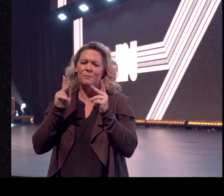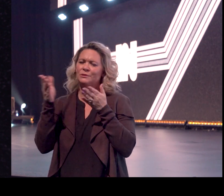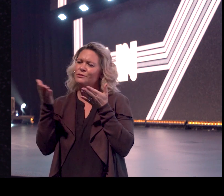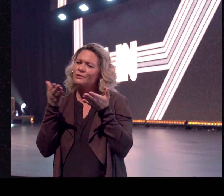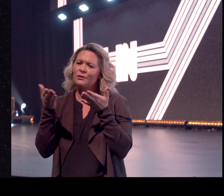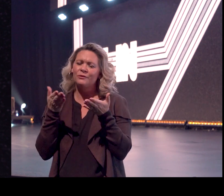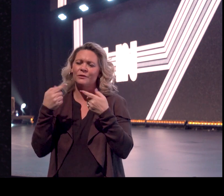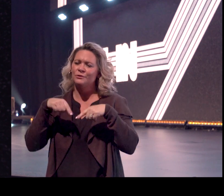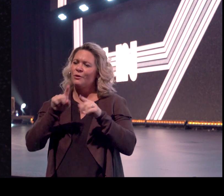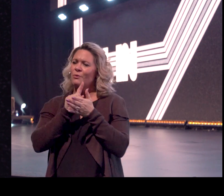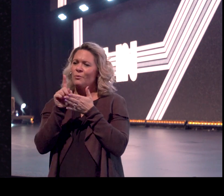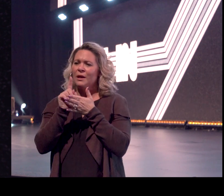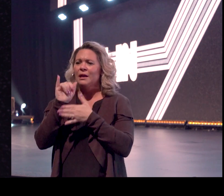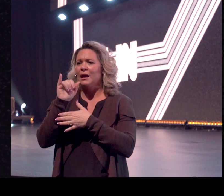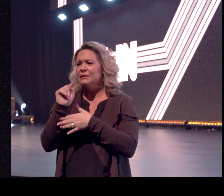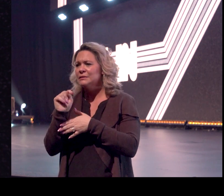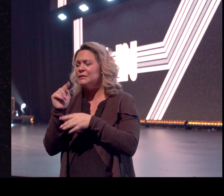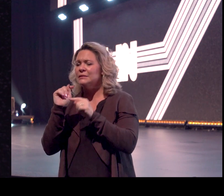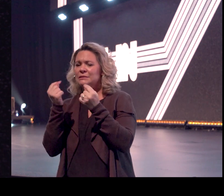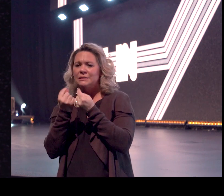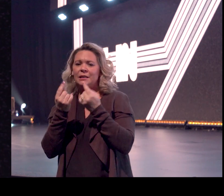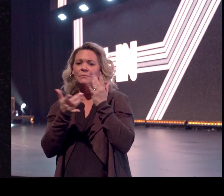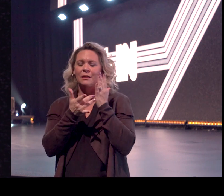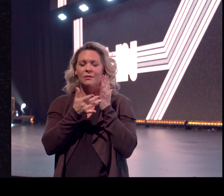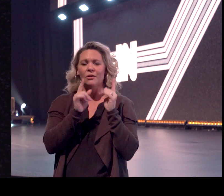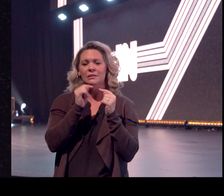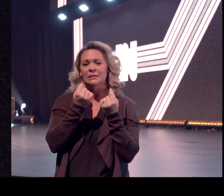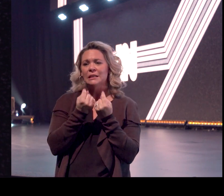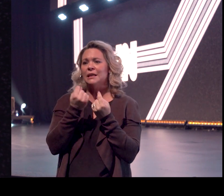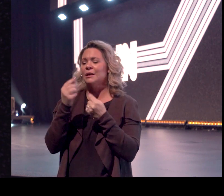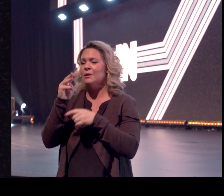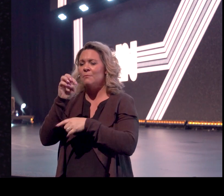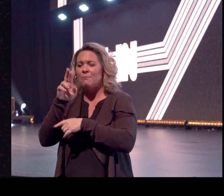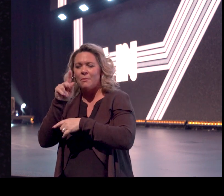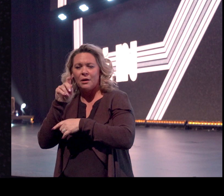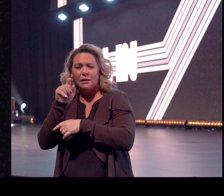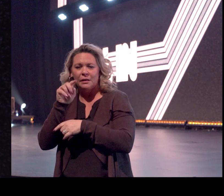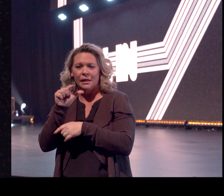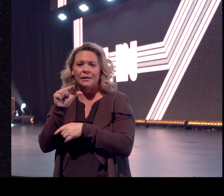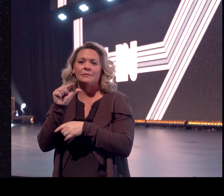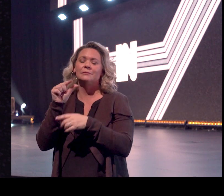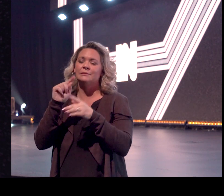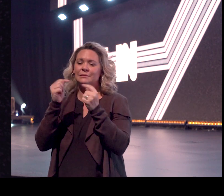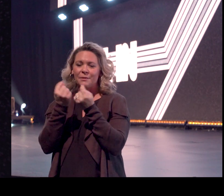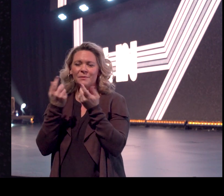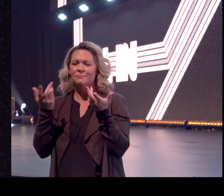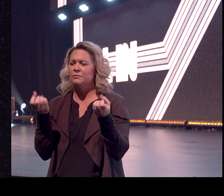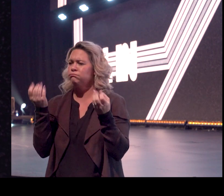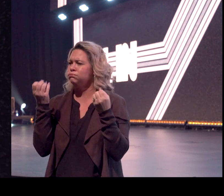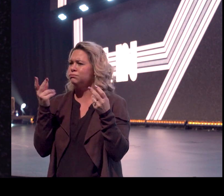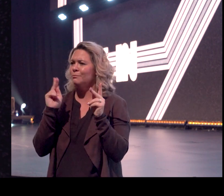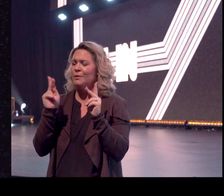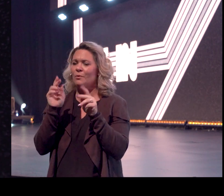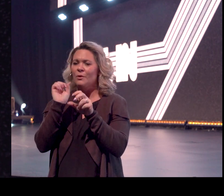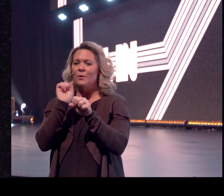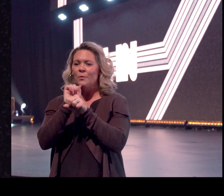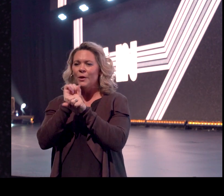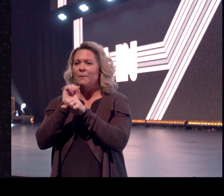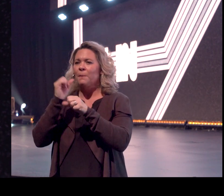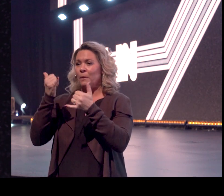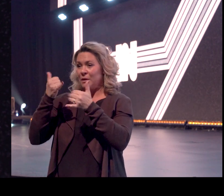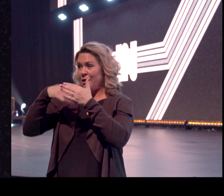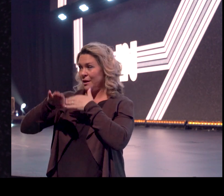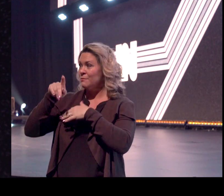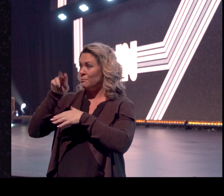There's so many people around here that serve in roles during the week, our IT team and technology and our marketing teams. There's people